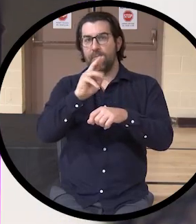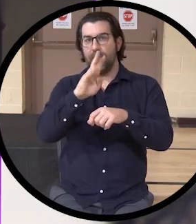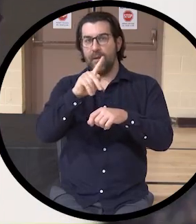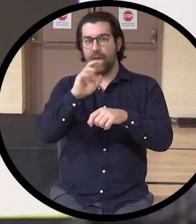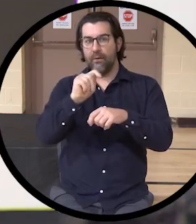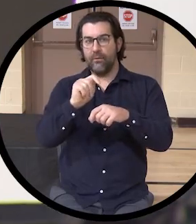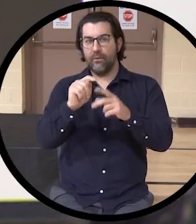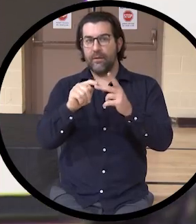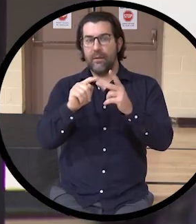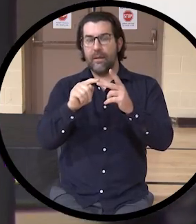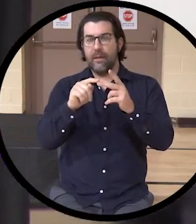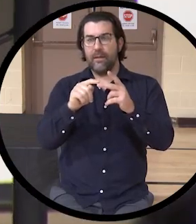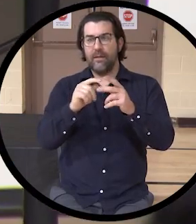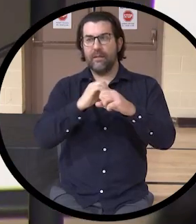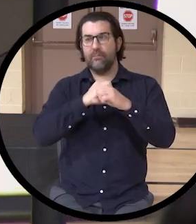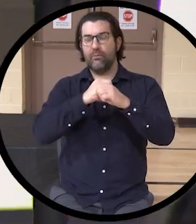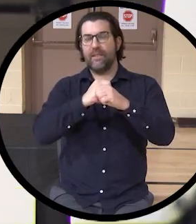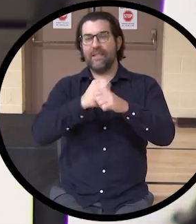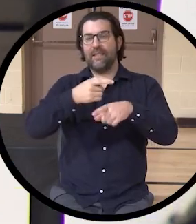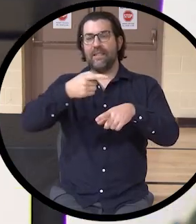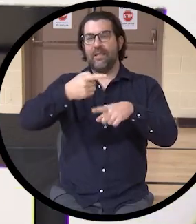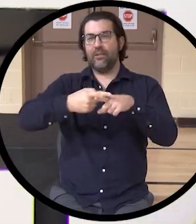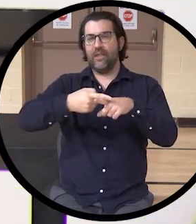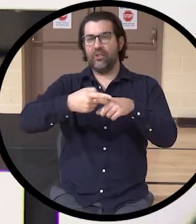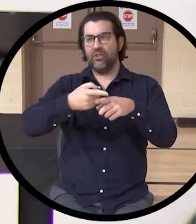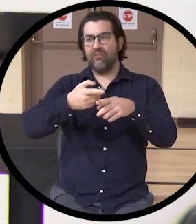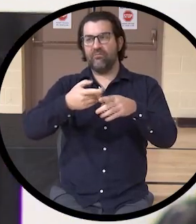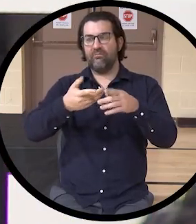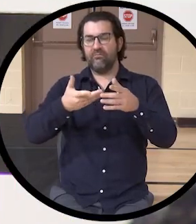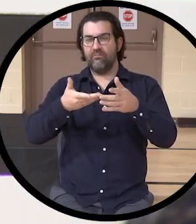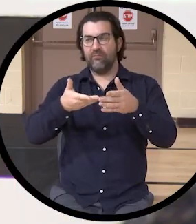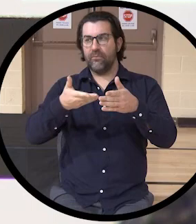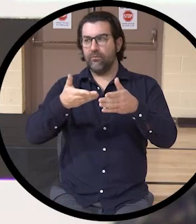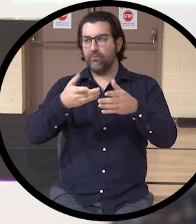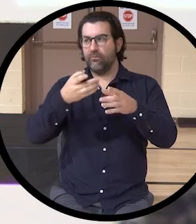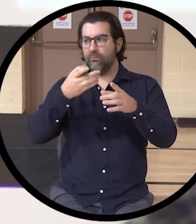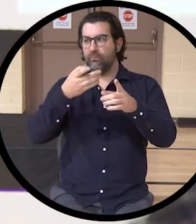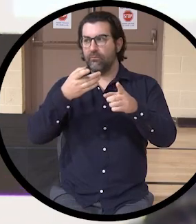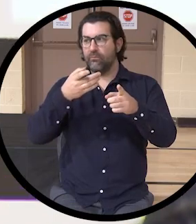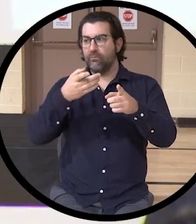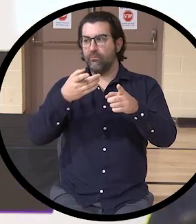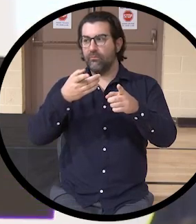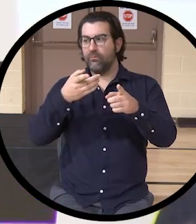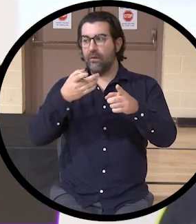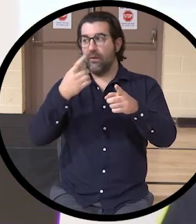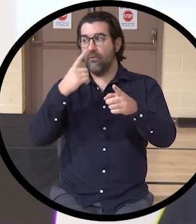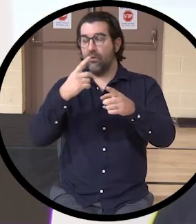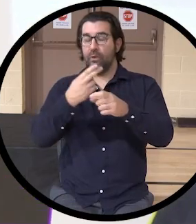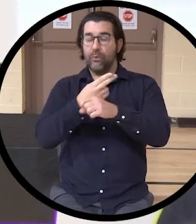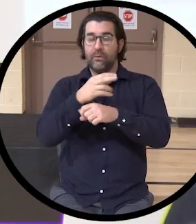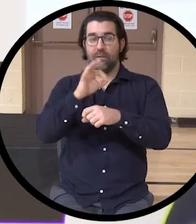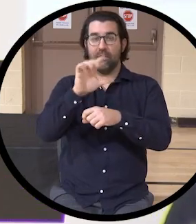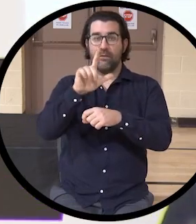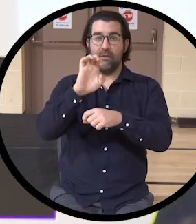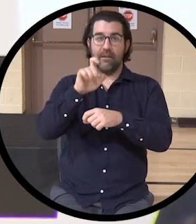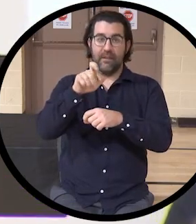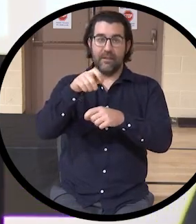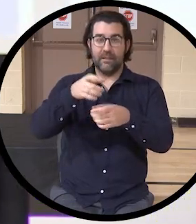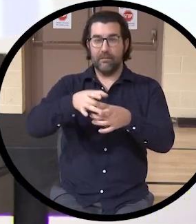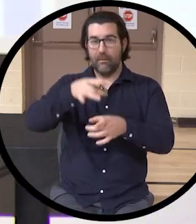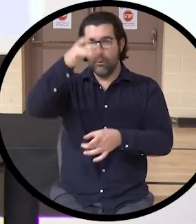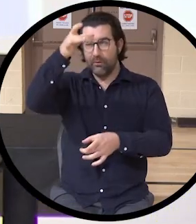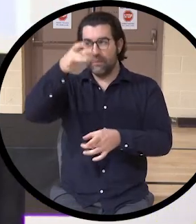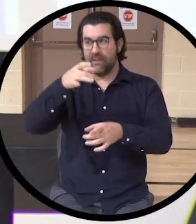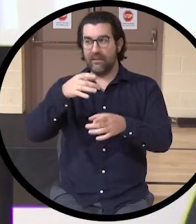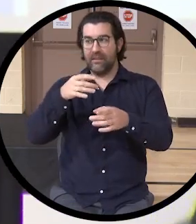kind of protected intersection elements whenever possible to use flex posts to further preclude parking